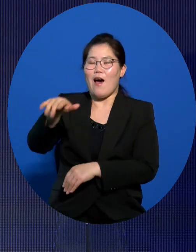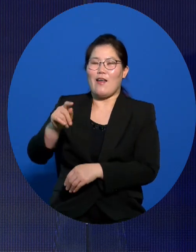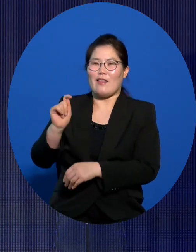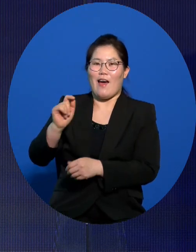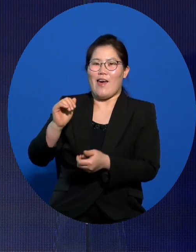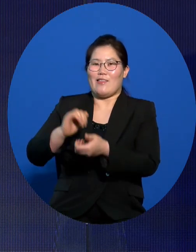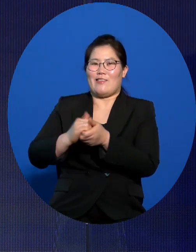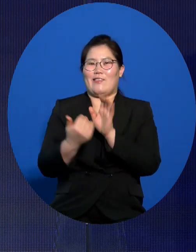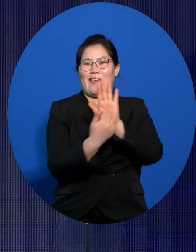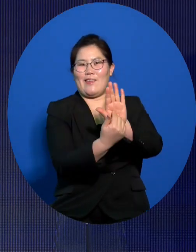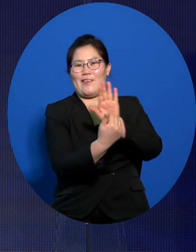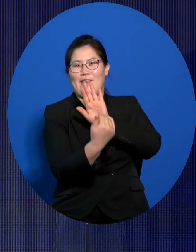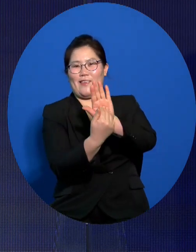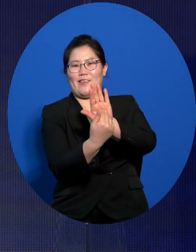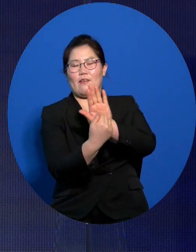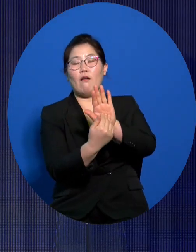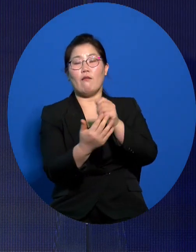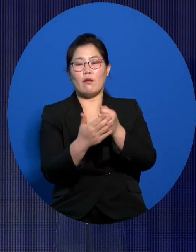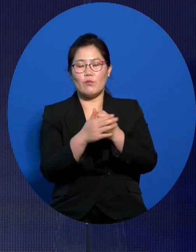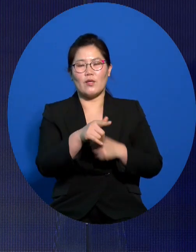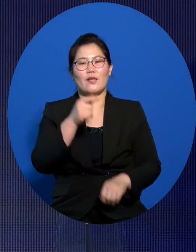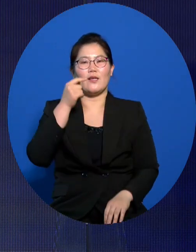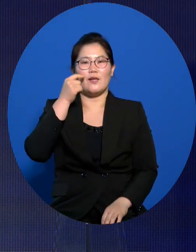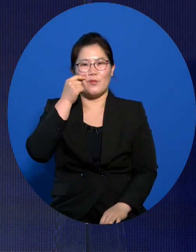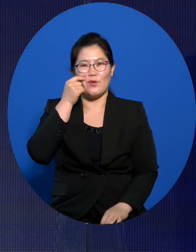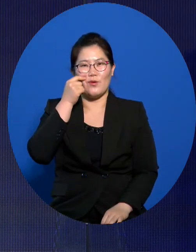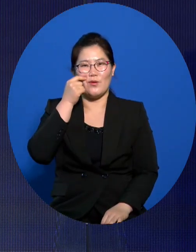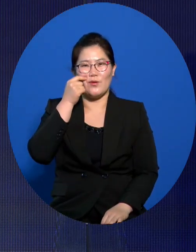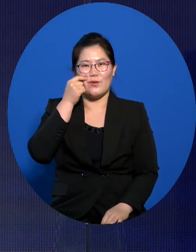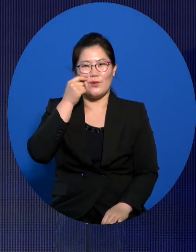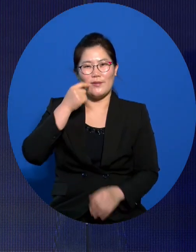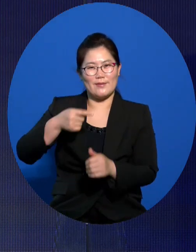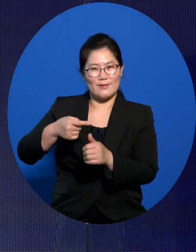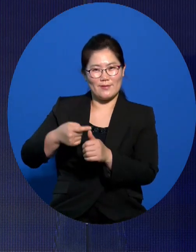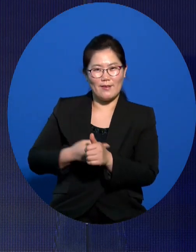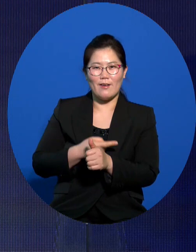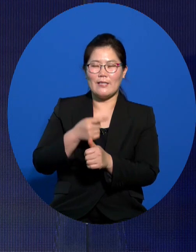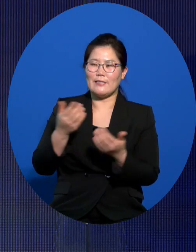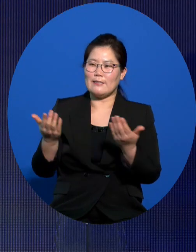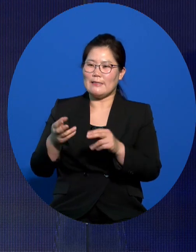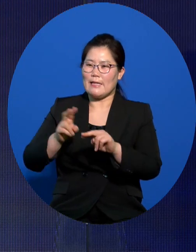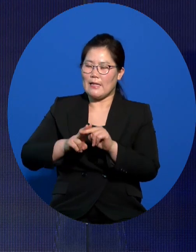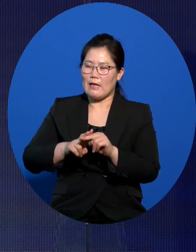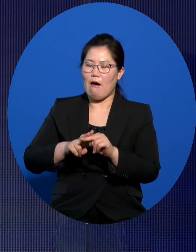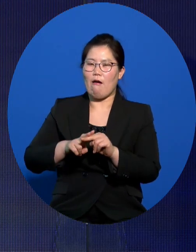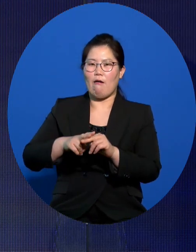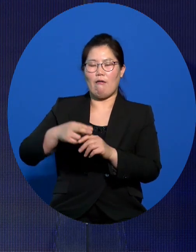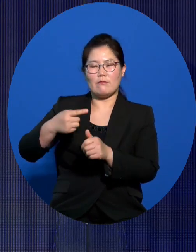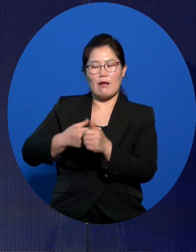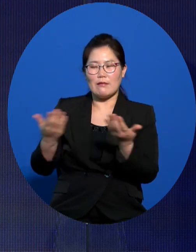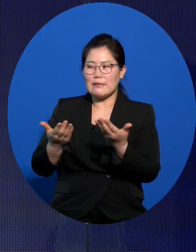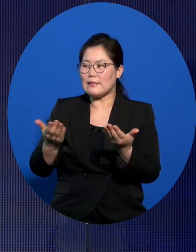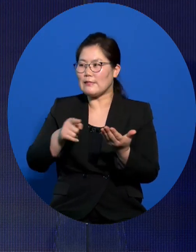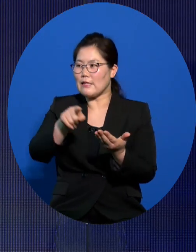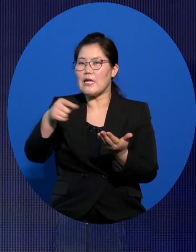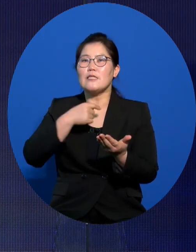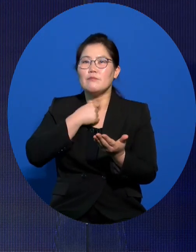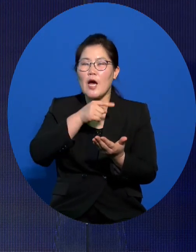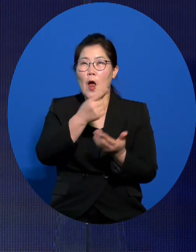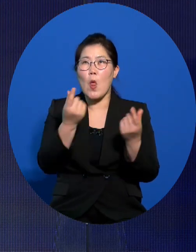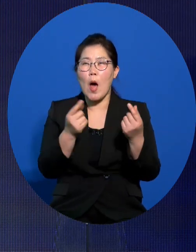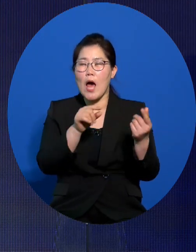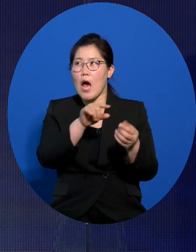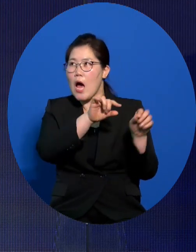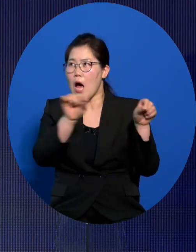of many issues, have been prohibited by law. And because of that, in Korea, job creation through